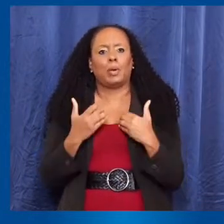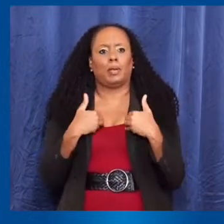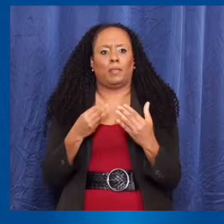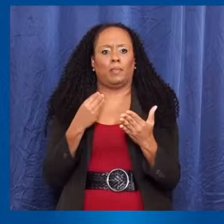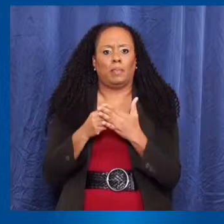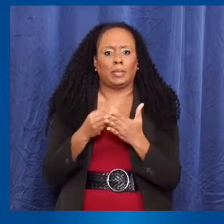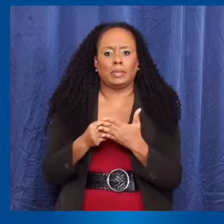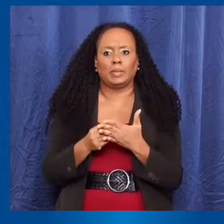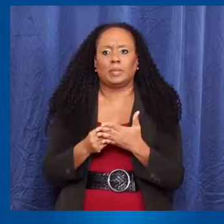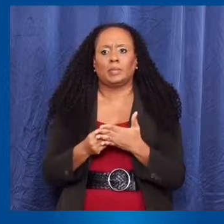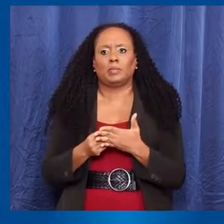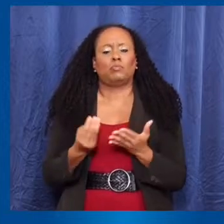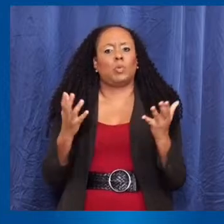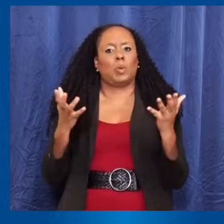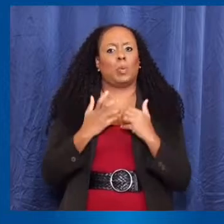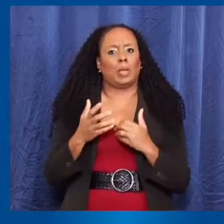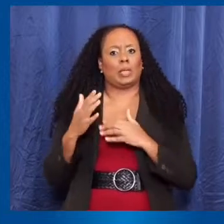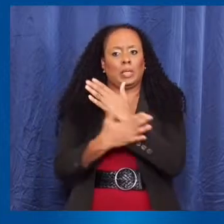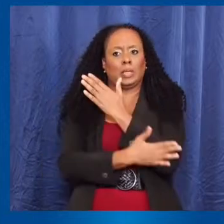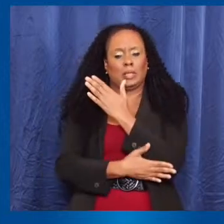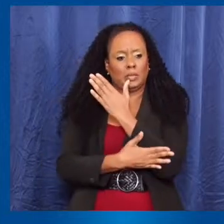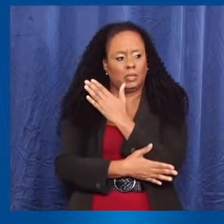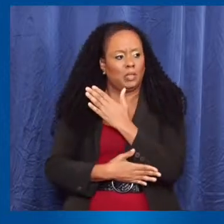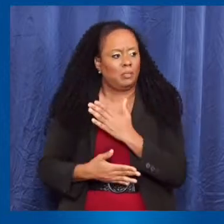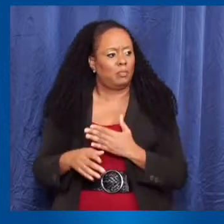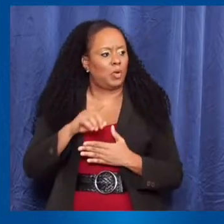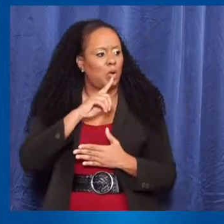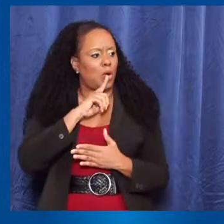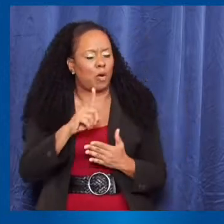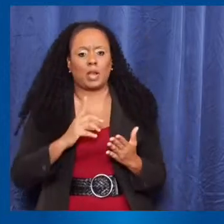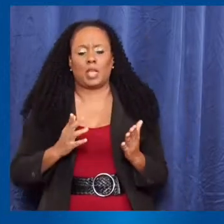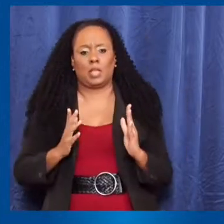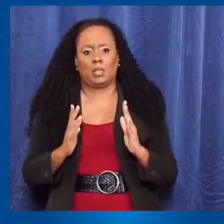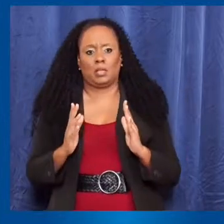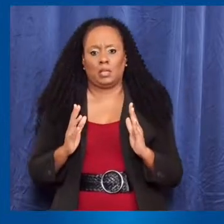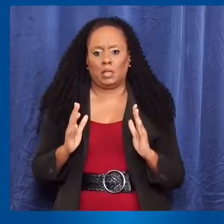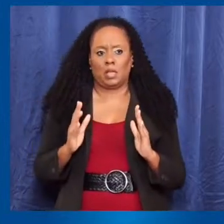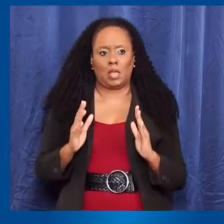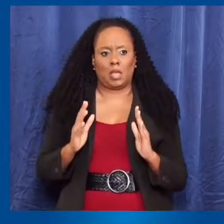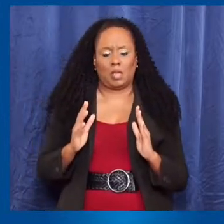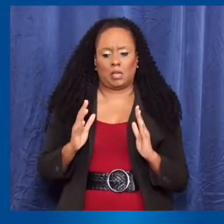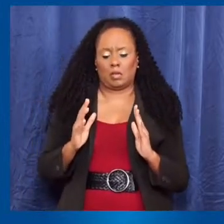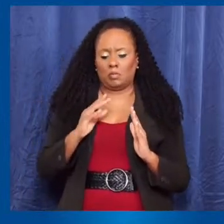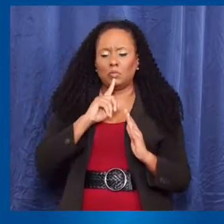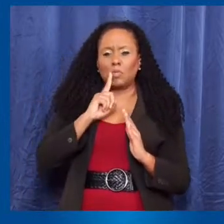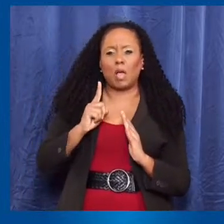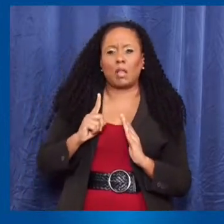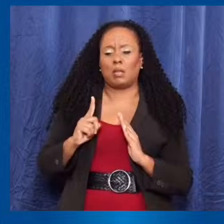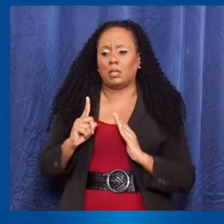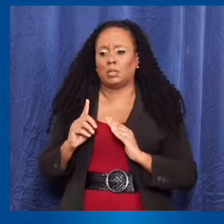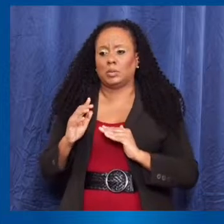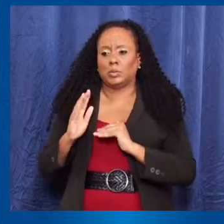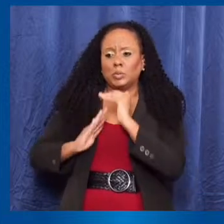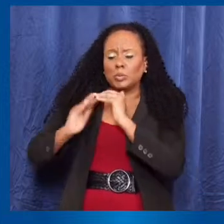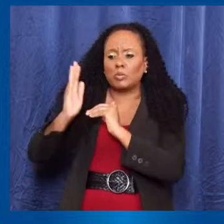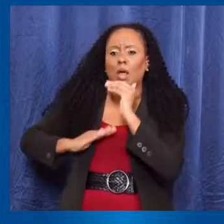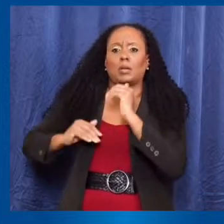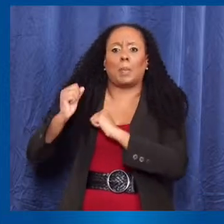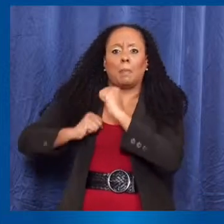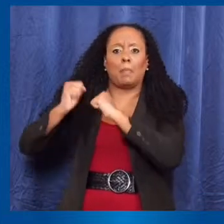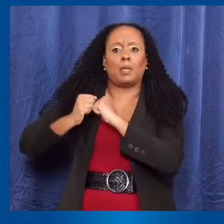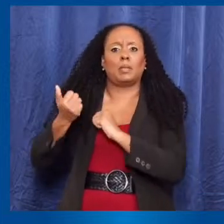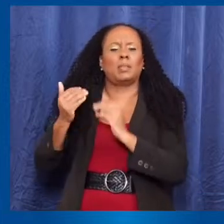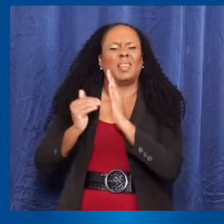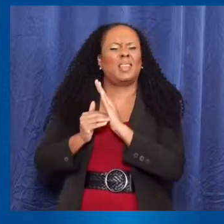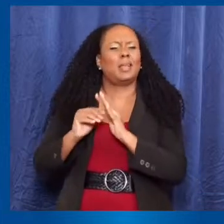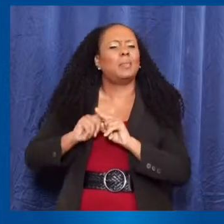that countries could reconstruct. And ironically, the language was reconstruction because of the World War II